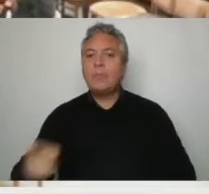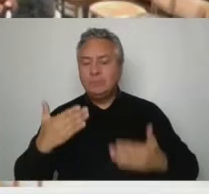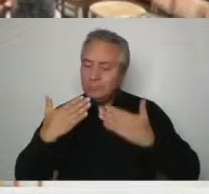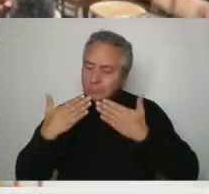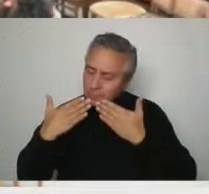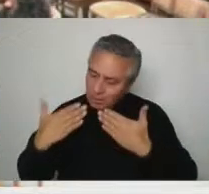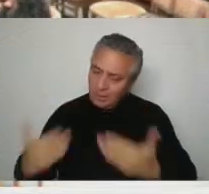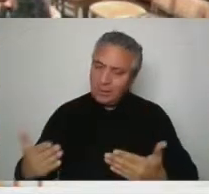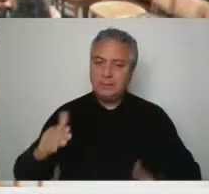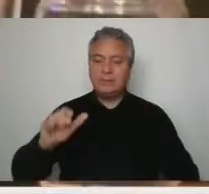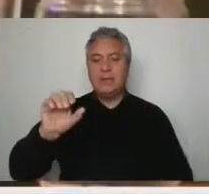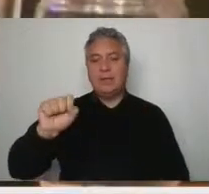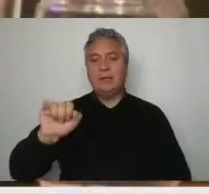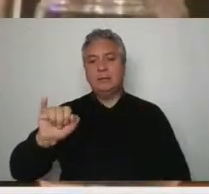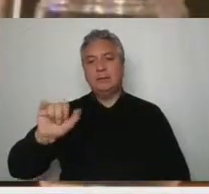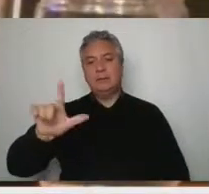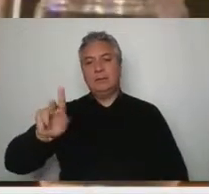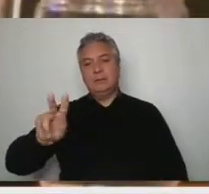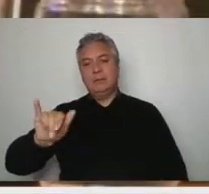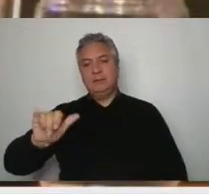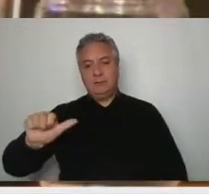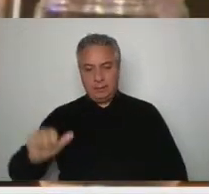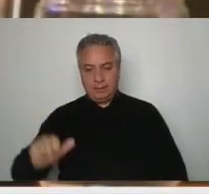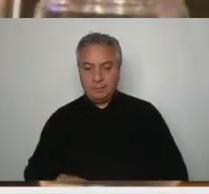Thank you, Silvia. Mariana.